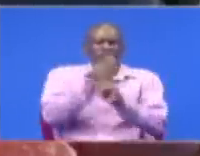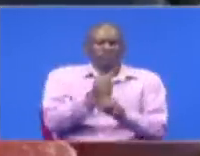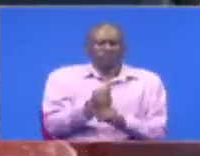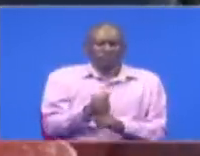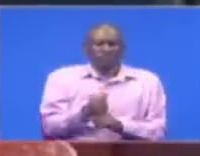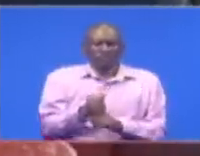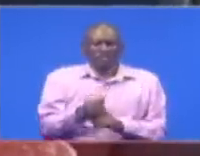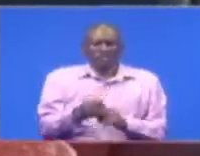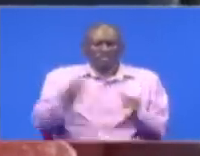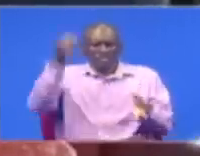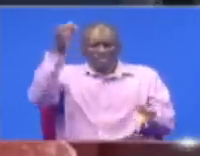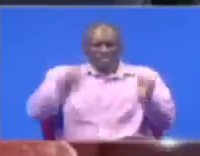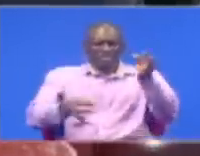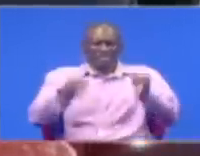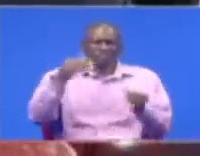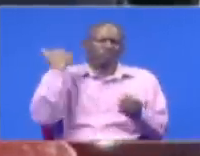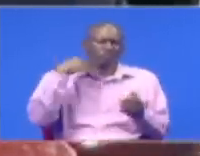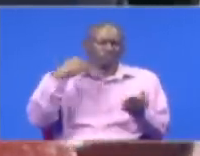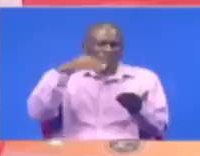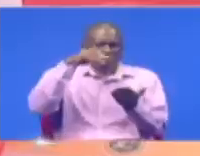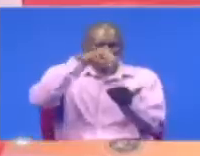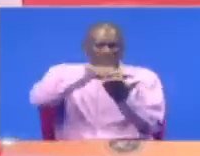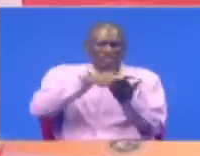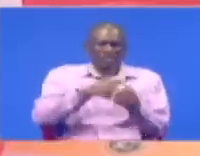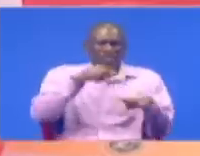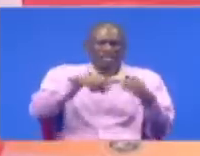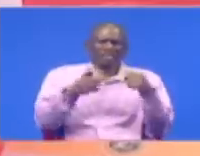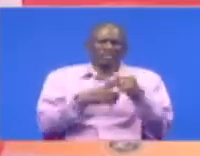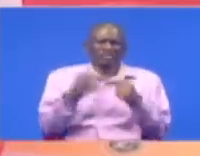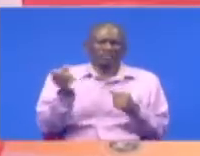a determination of criminal cases within 6 months?